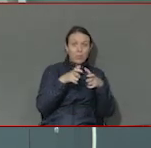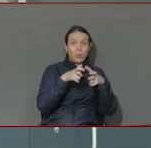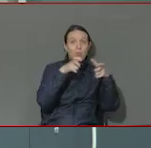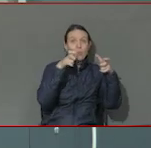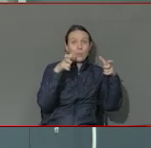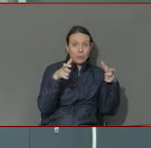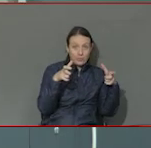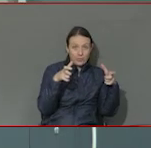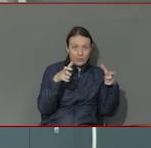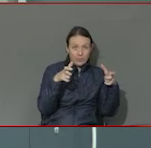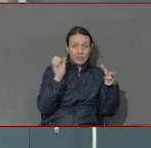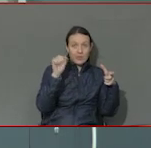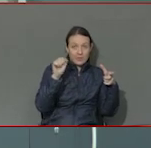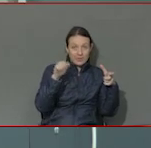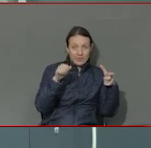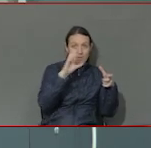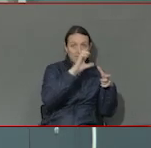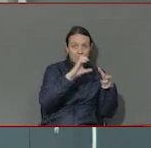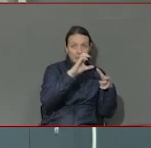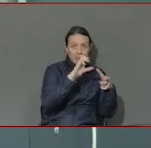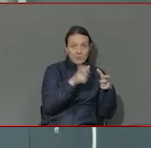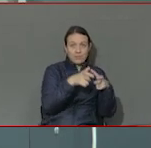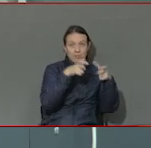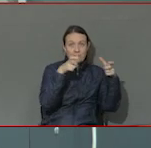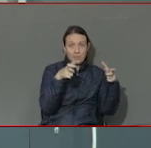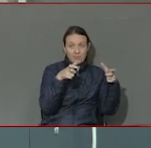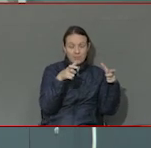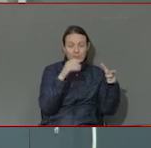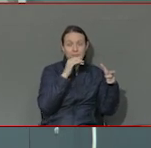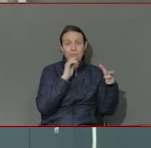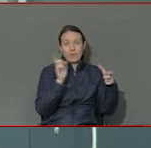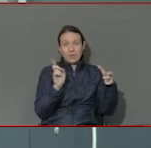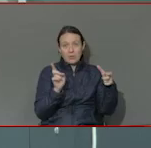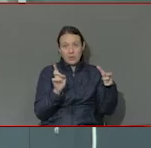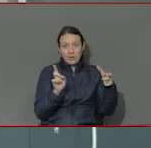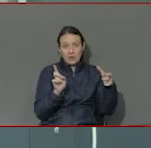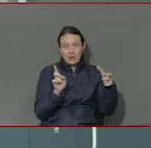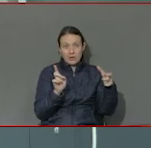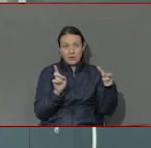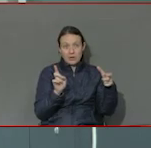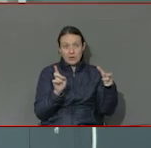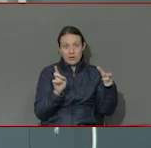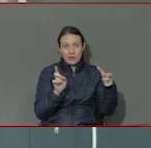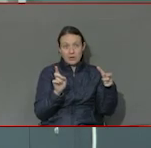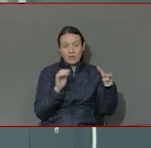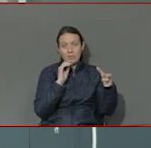what? A larger cranium, which will lead to a larger cranial what?